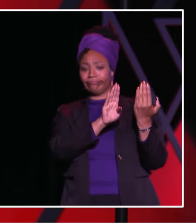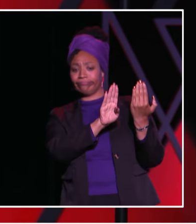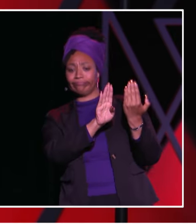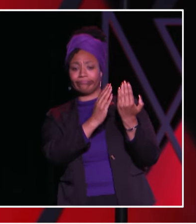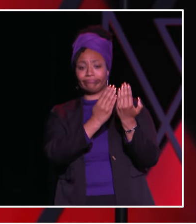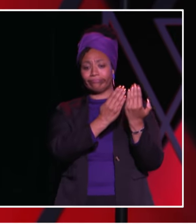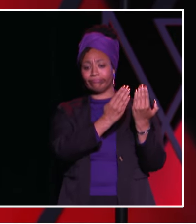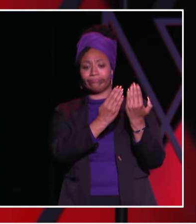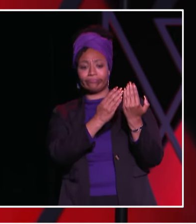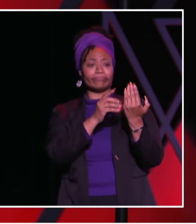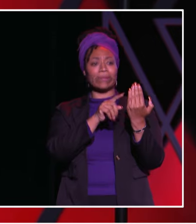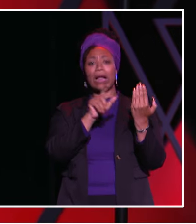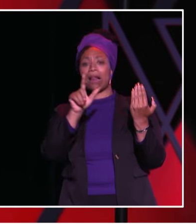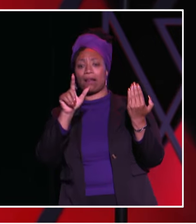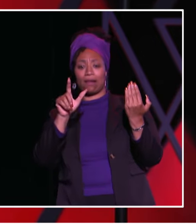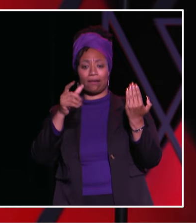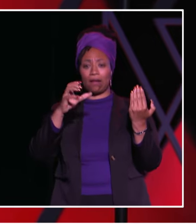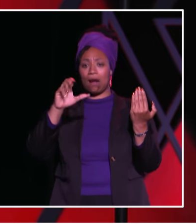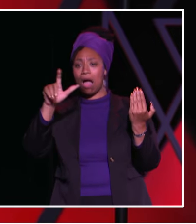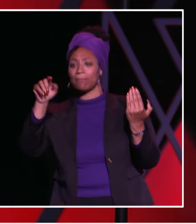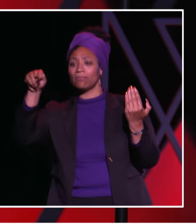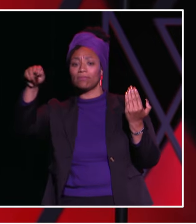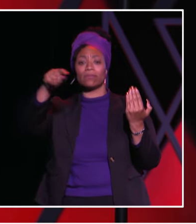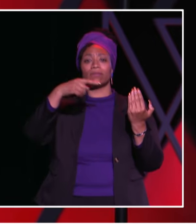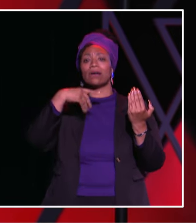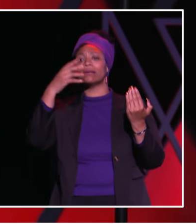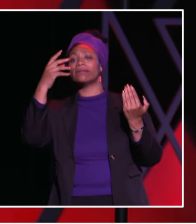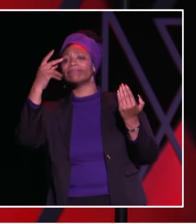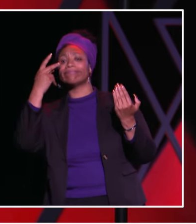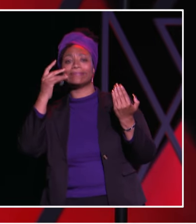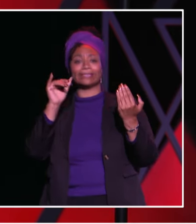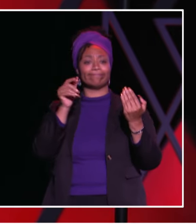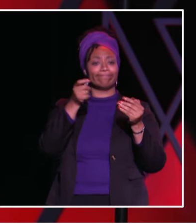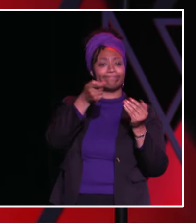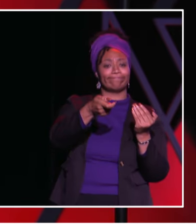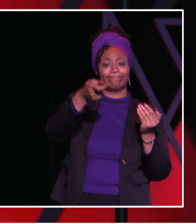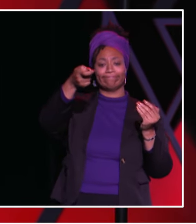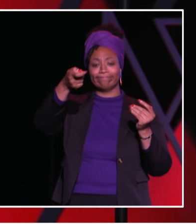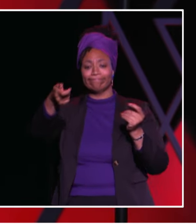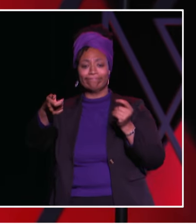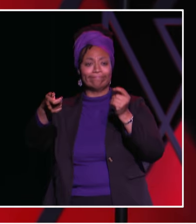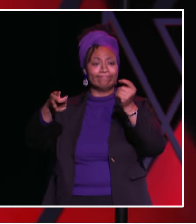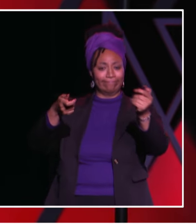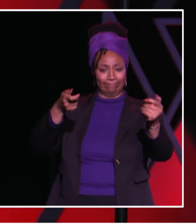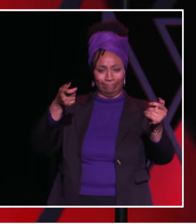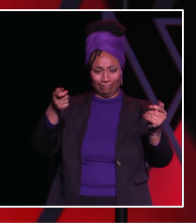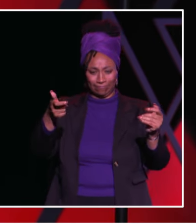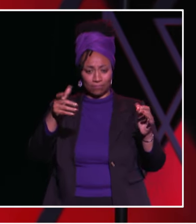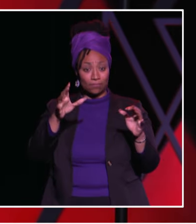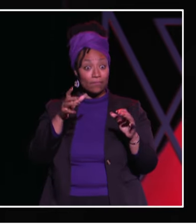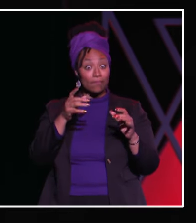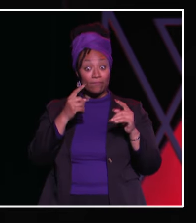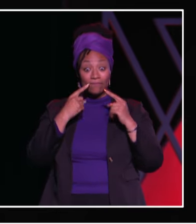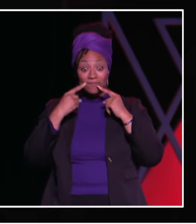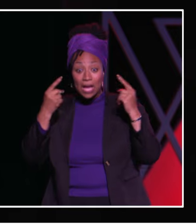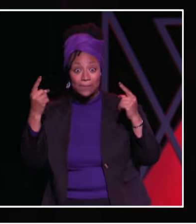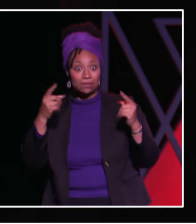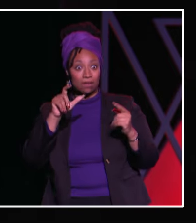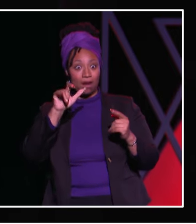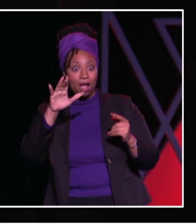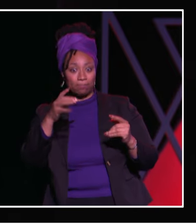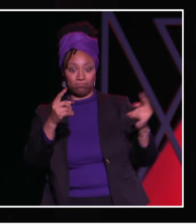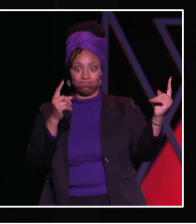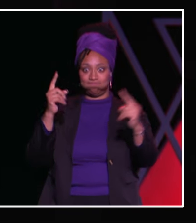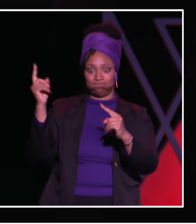was the Cellar Door, Charlie's, the River Club, the Pirates Den, the Tapafoolery, and the famed One Step Down House